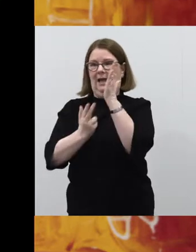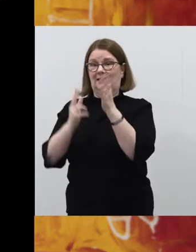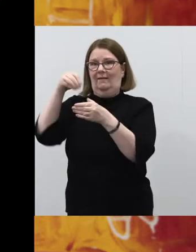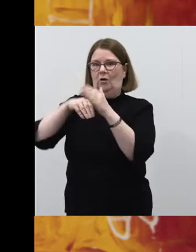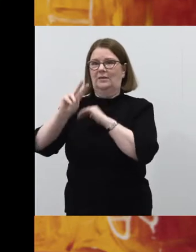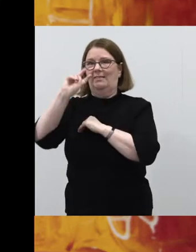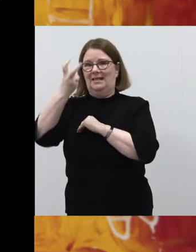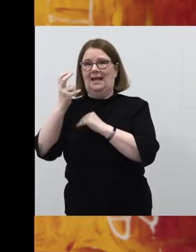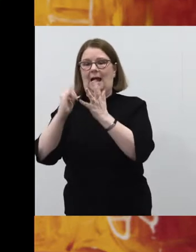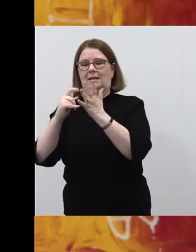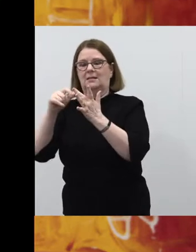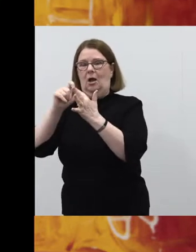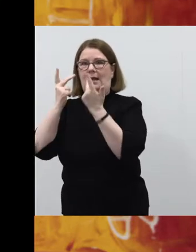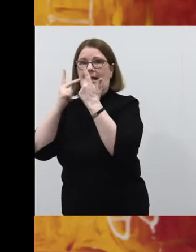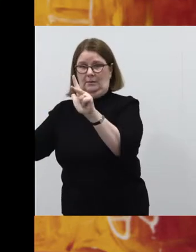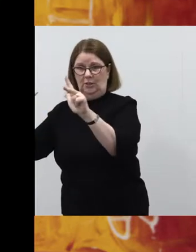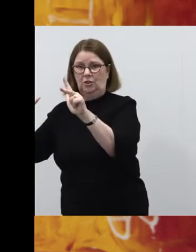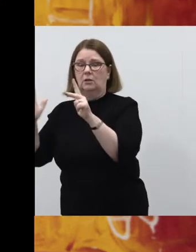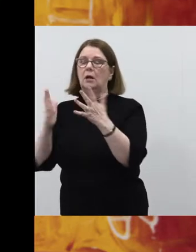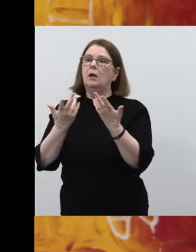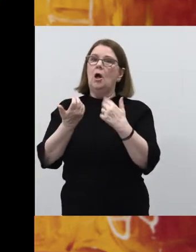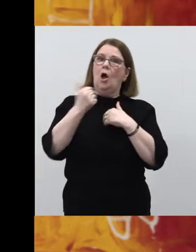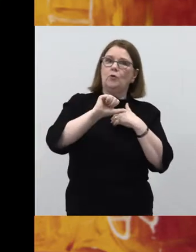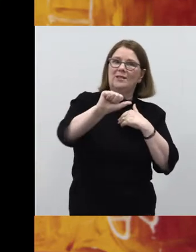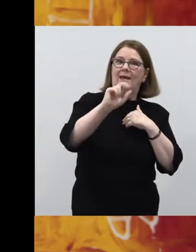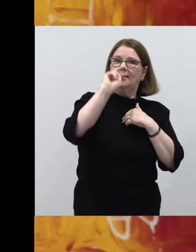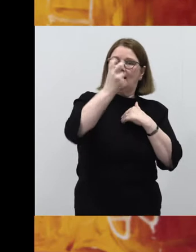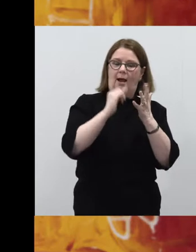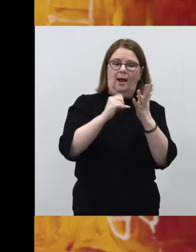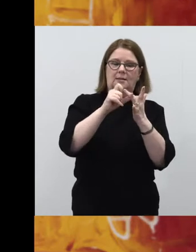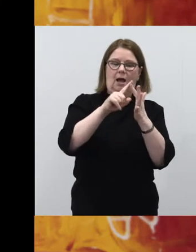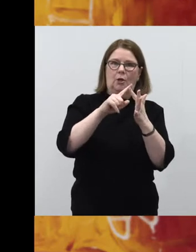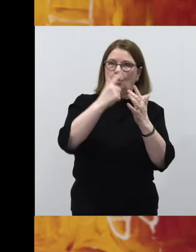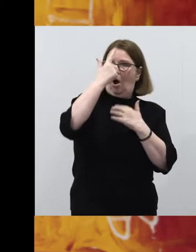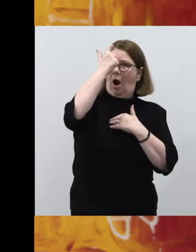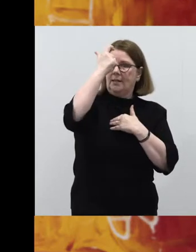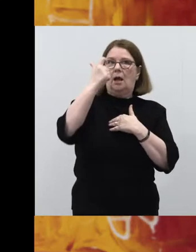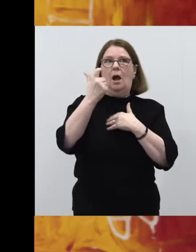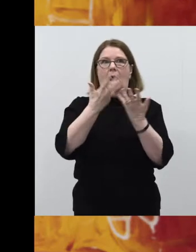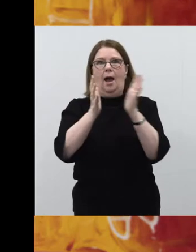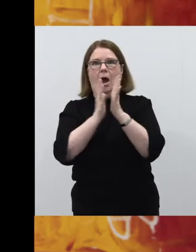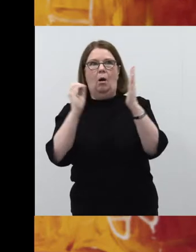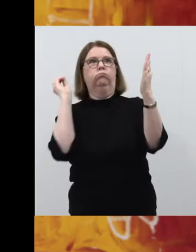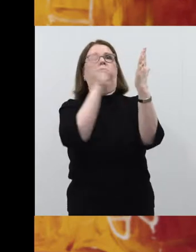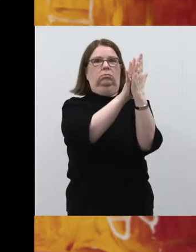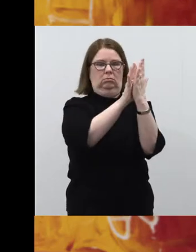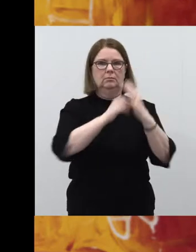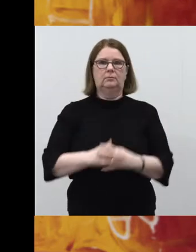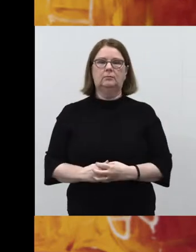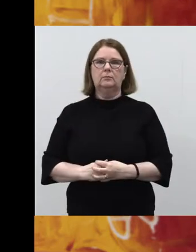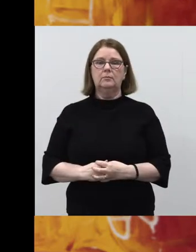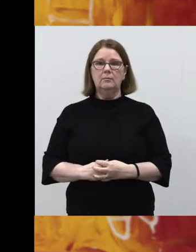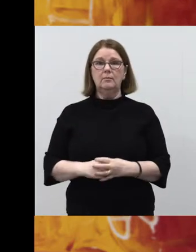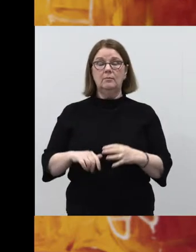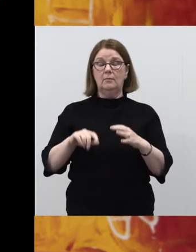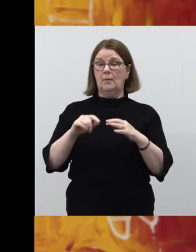dark side as an engine to generate aspects of their practice. The artworks I have selected to